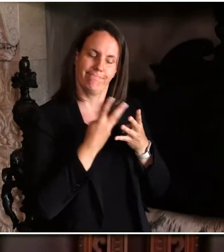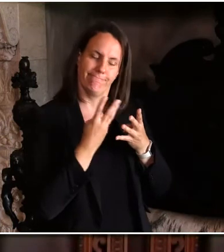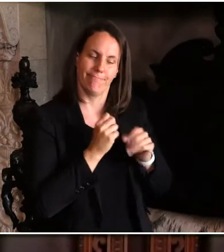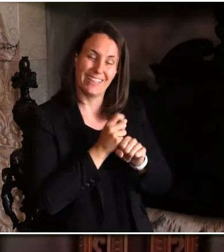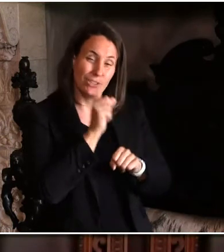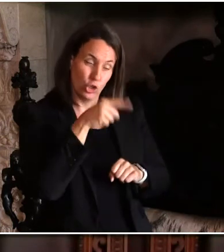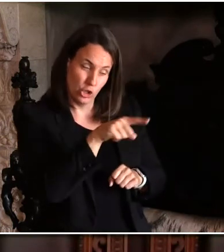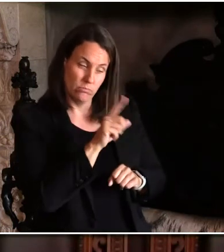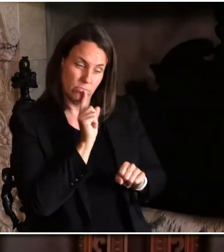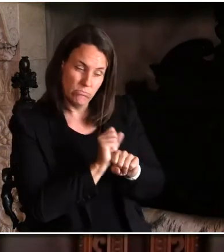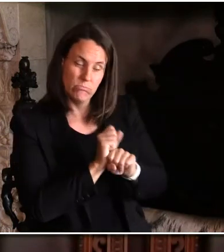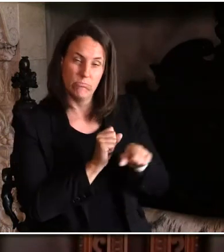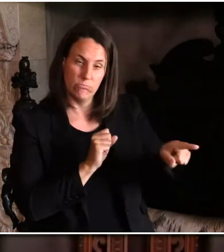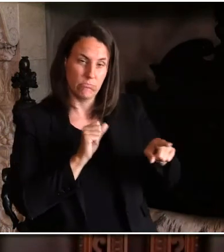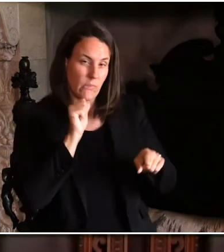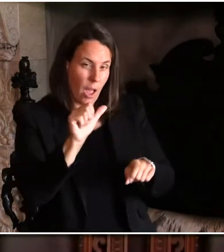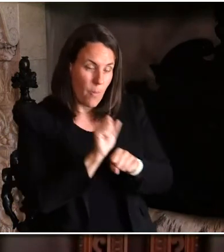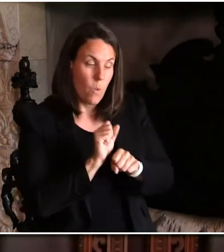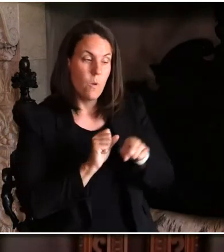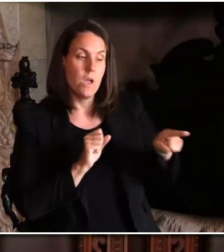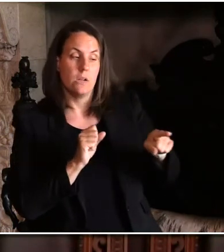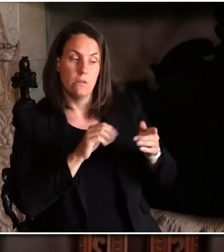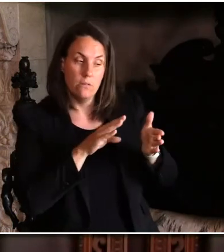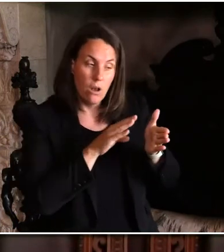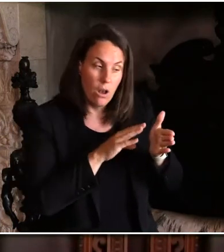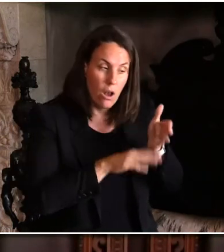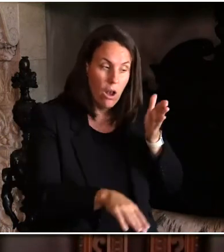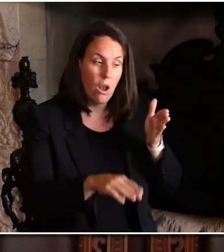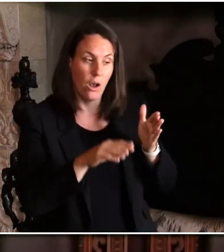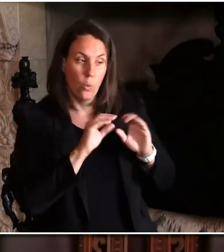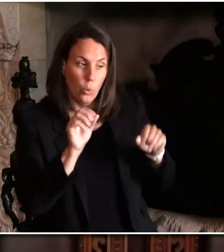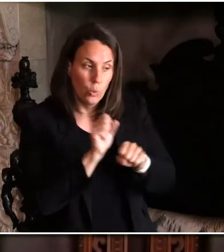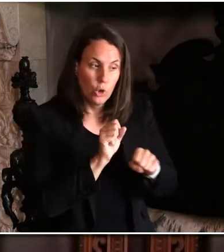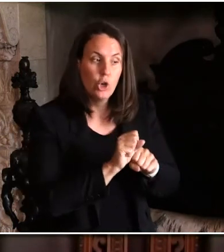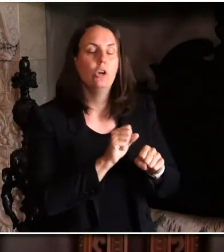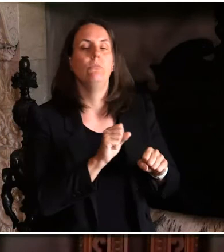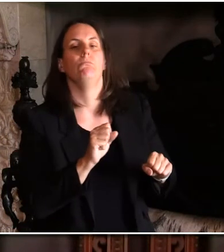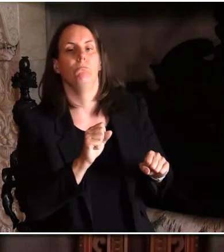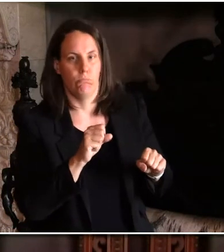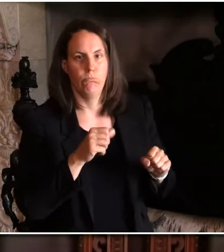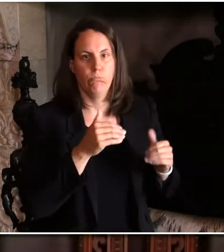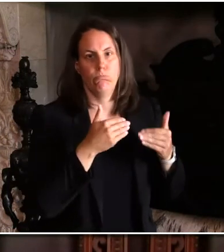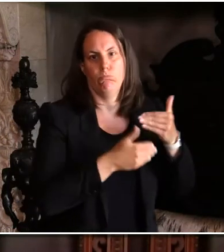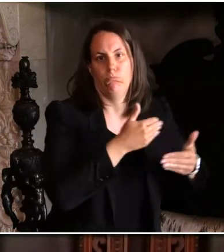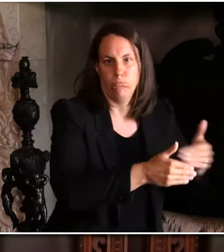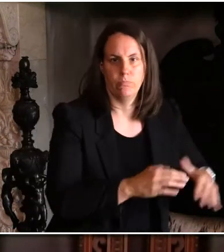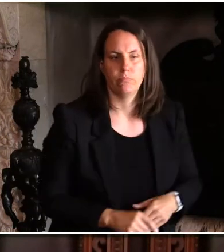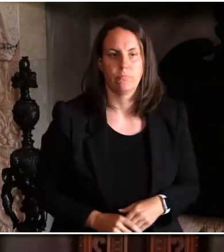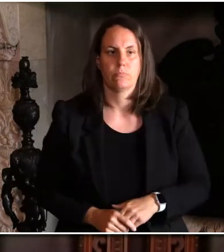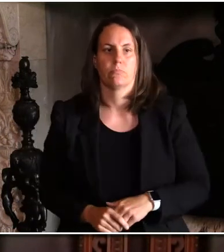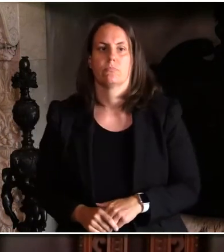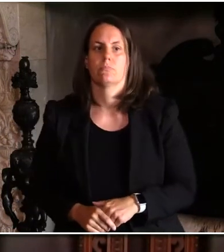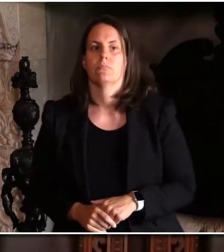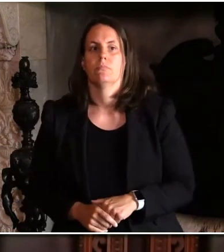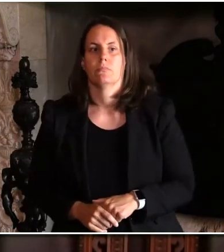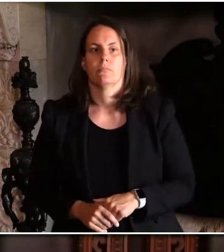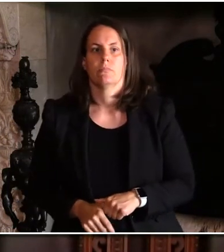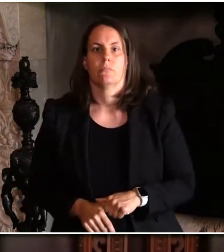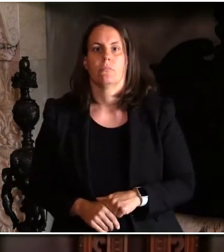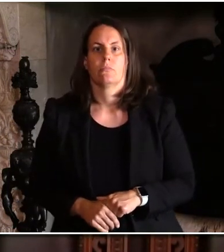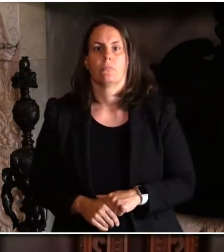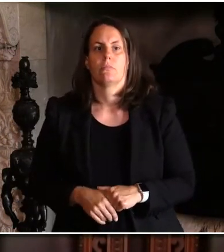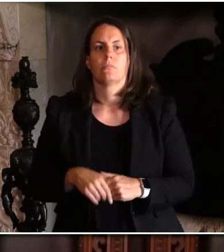is not acceptable for us at the state level to be struggling around this issue. People should be getting